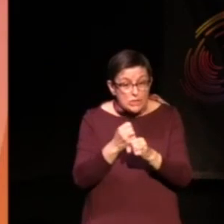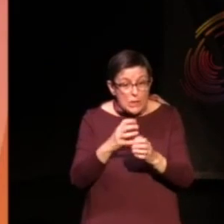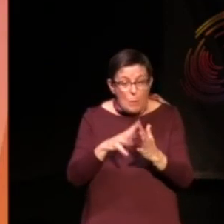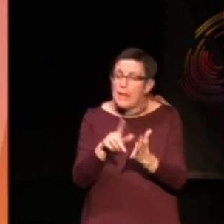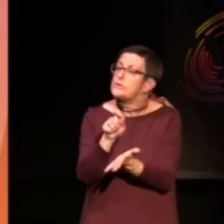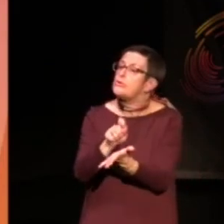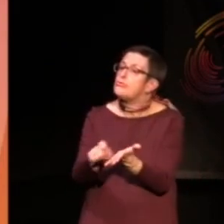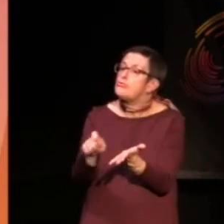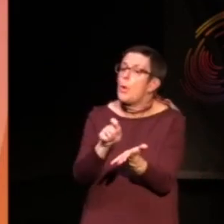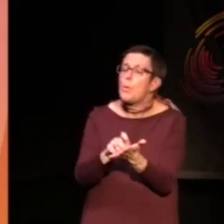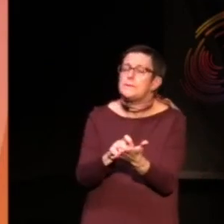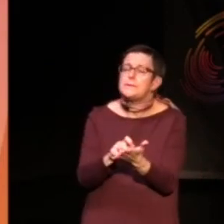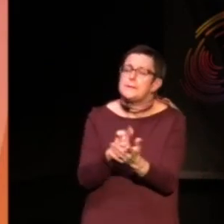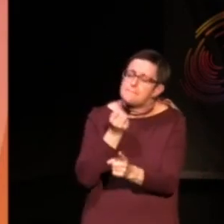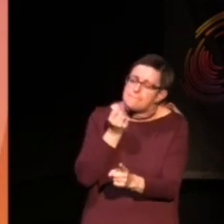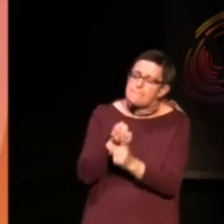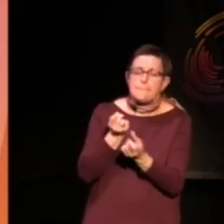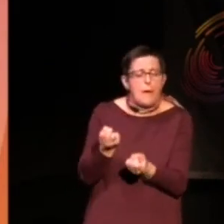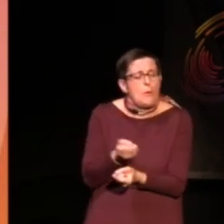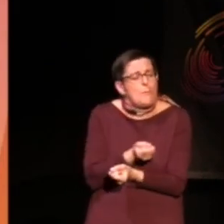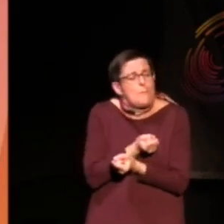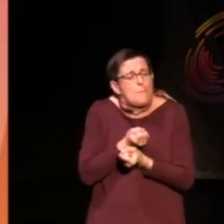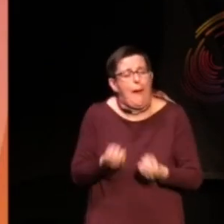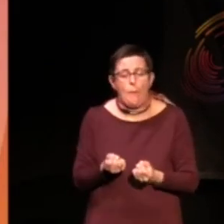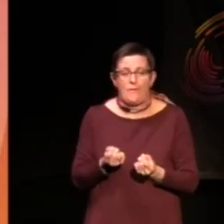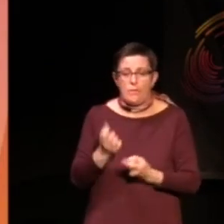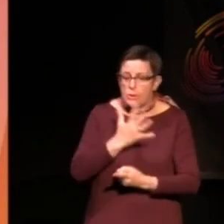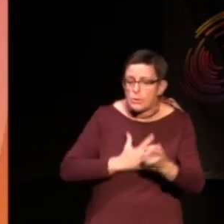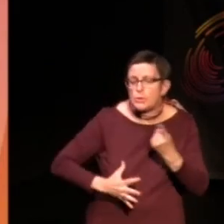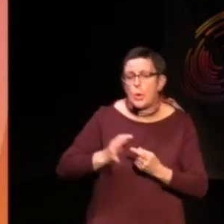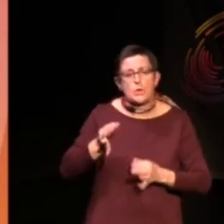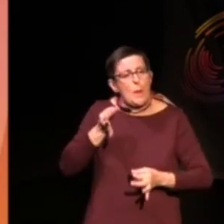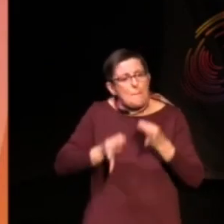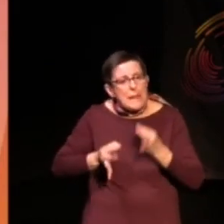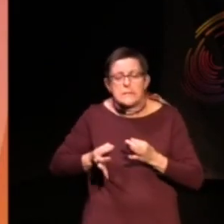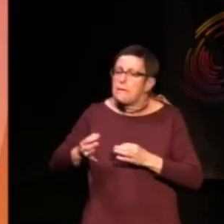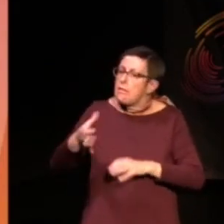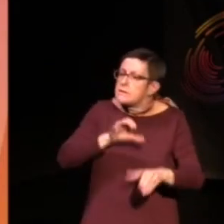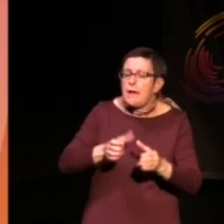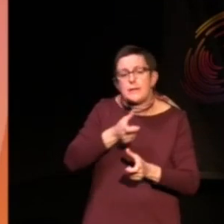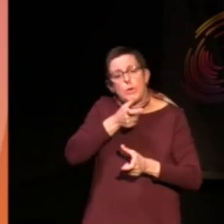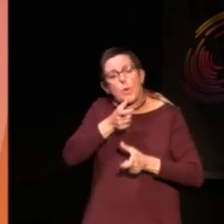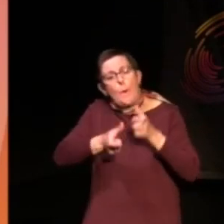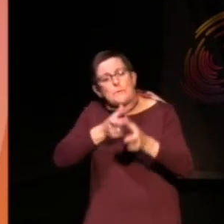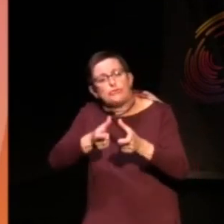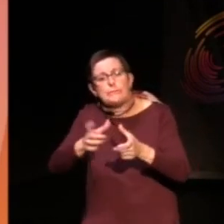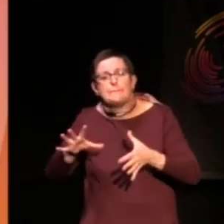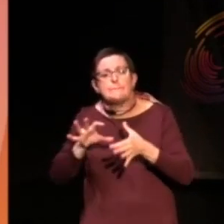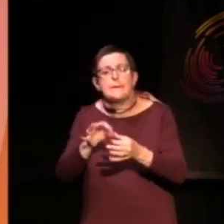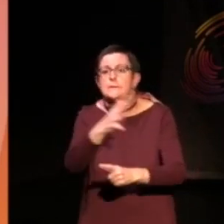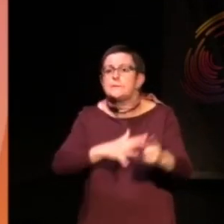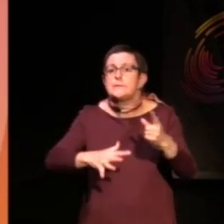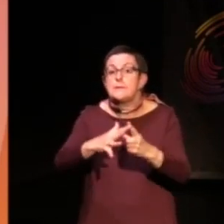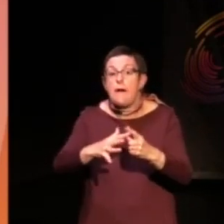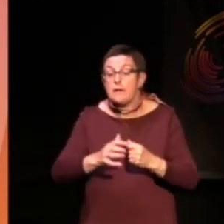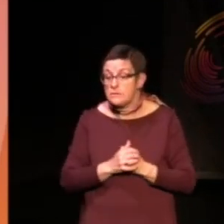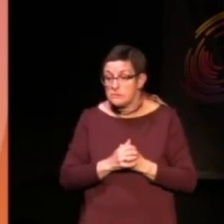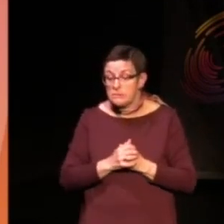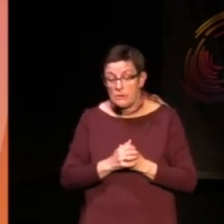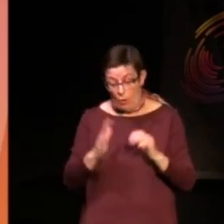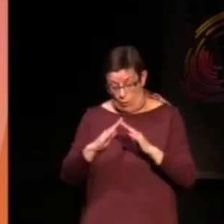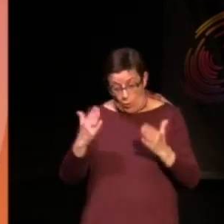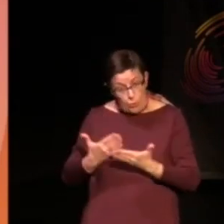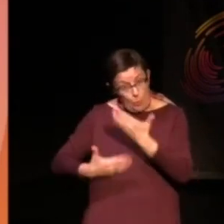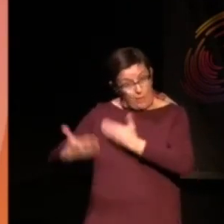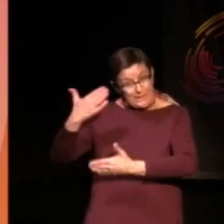wrote powerful social, political, and scientific commentary. According to him, world history was becoming more